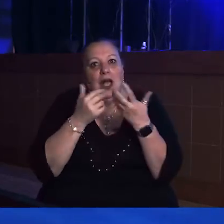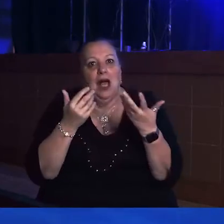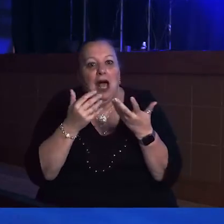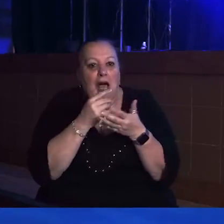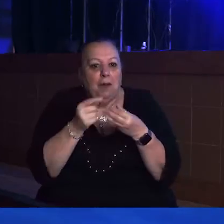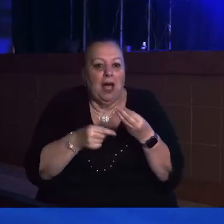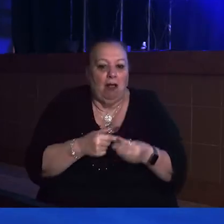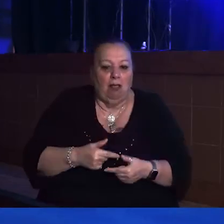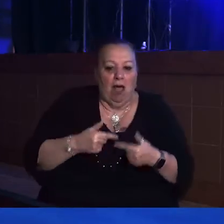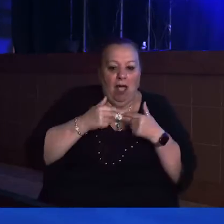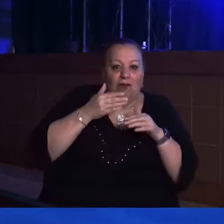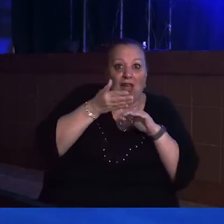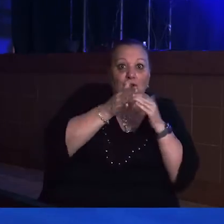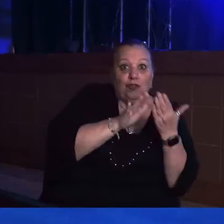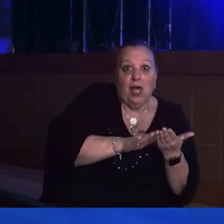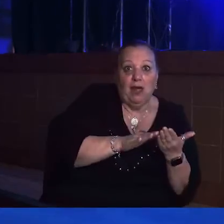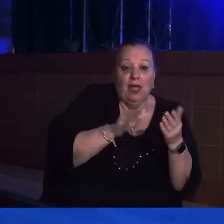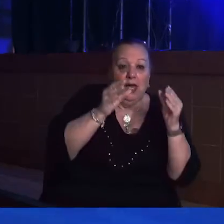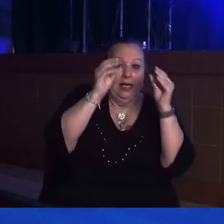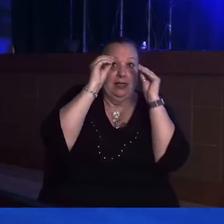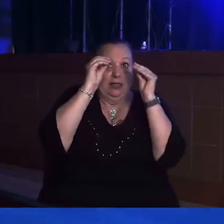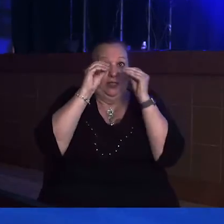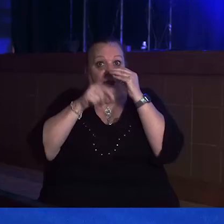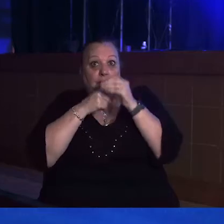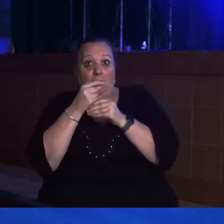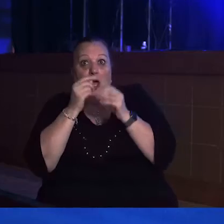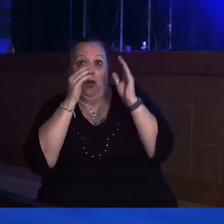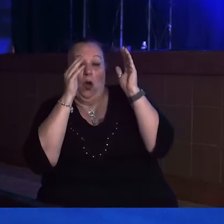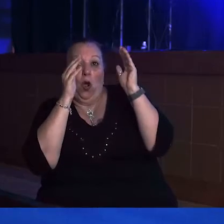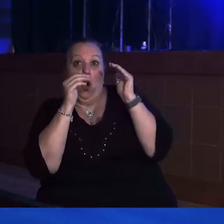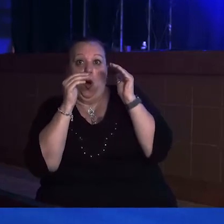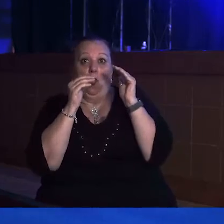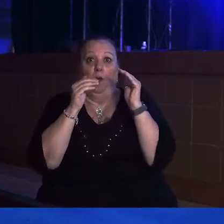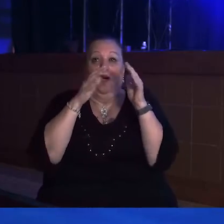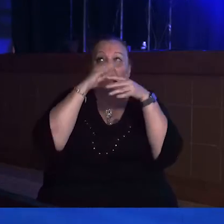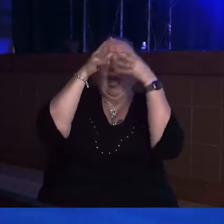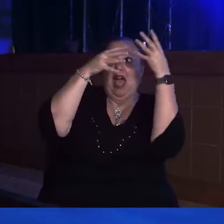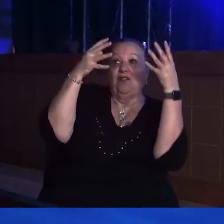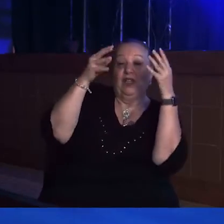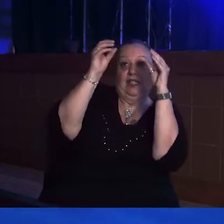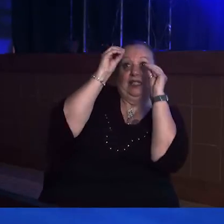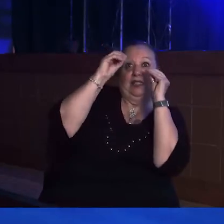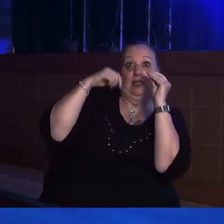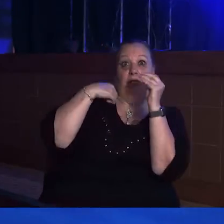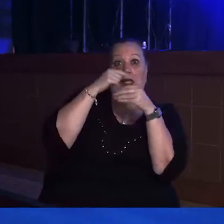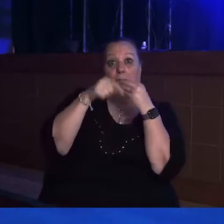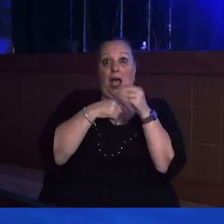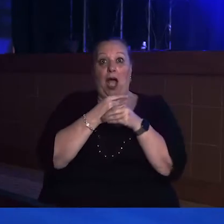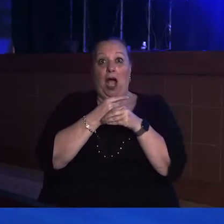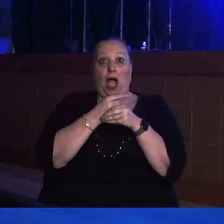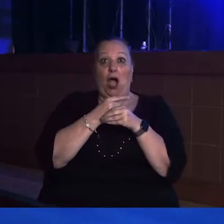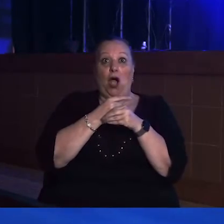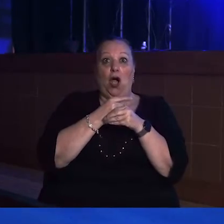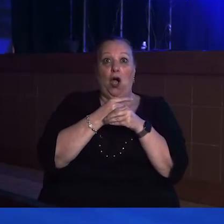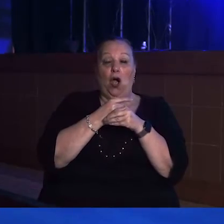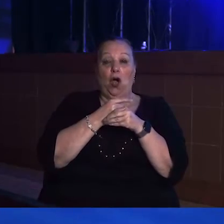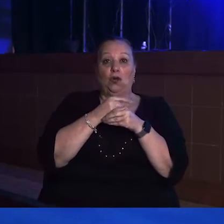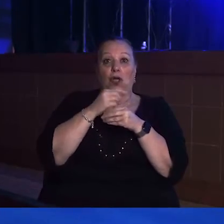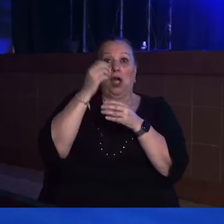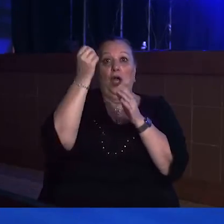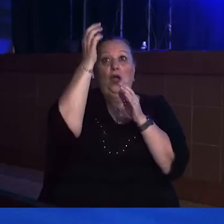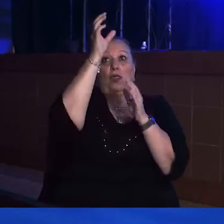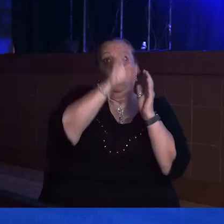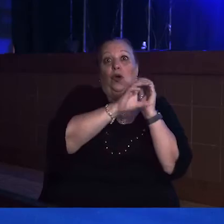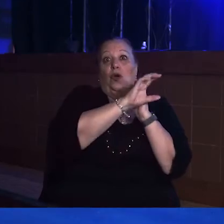after death. It tells us about hope of heaven. It tells us about a cross where Jesus died to take care